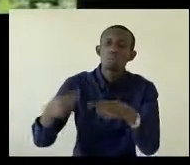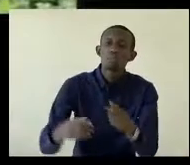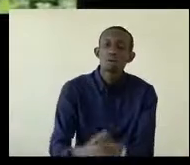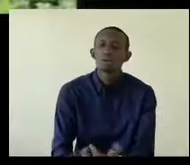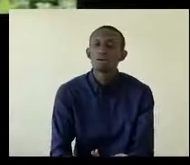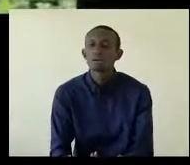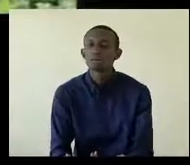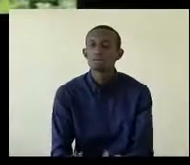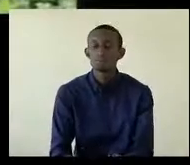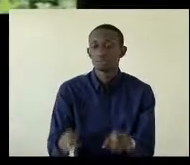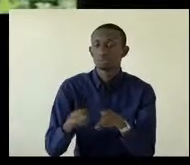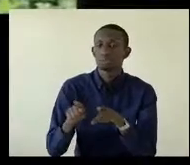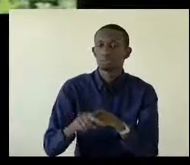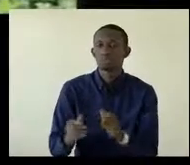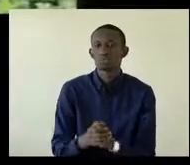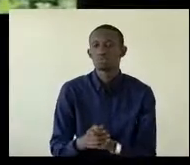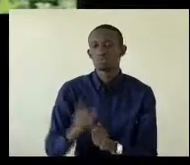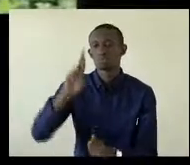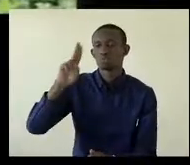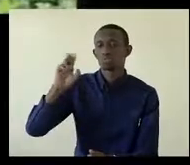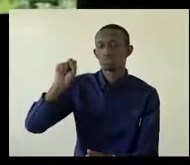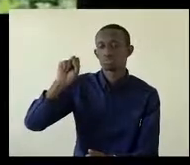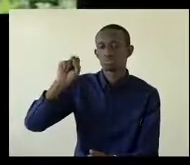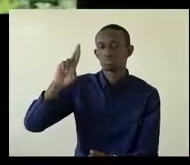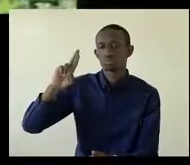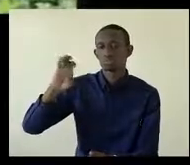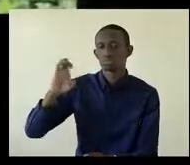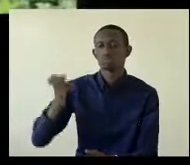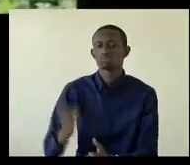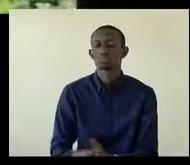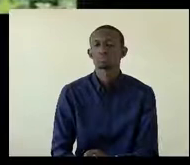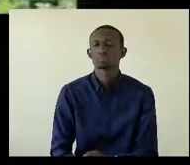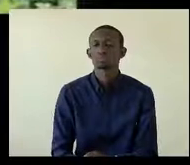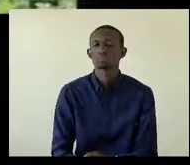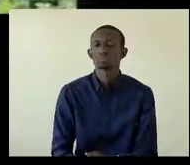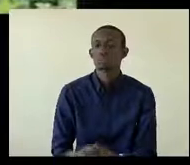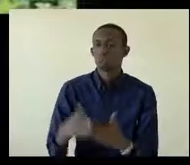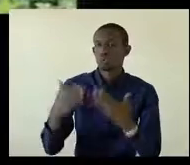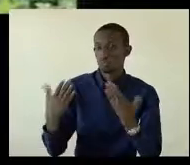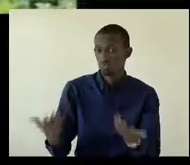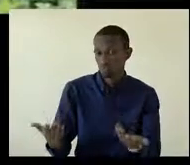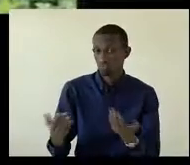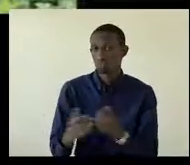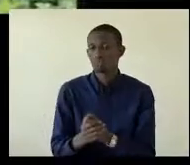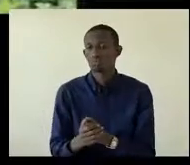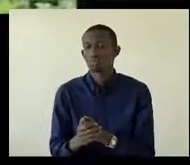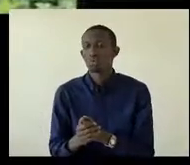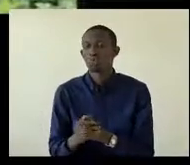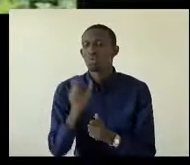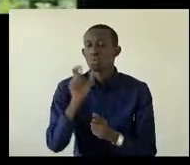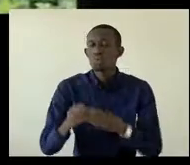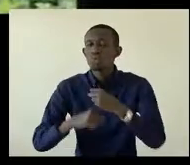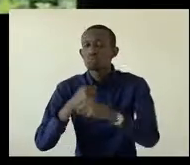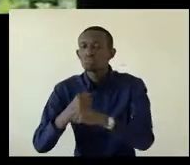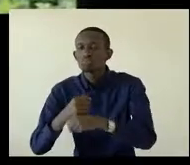of resources, in terms of what is needed, in terms of what someone else 100 years from now is going to